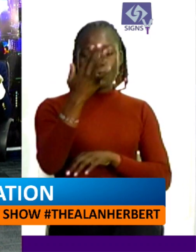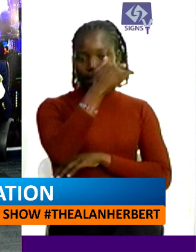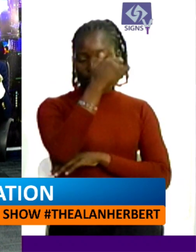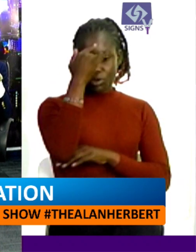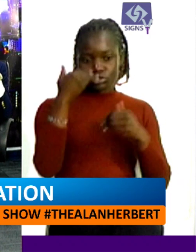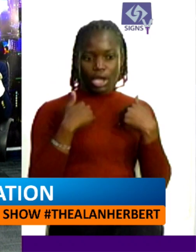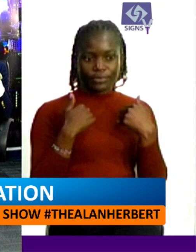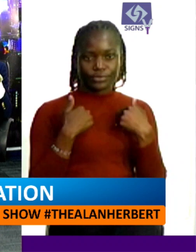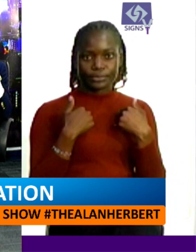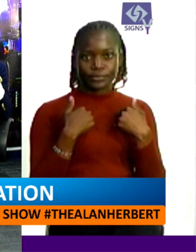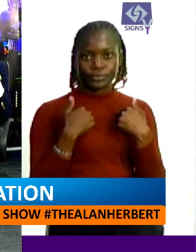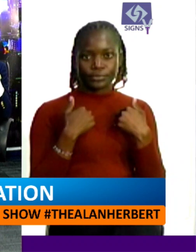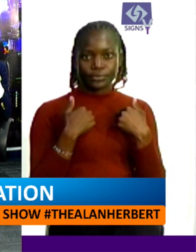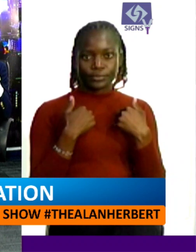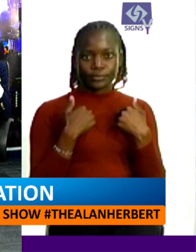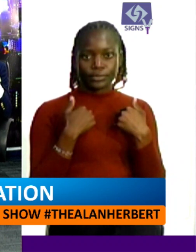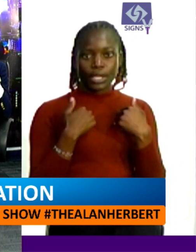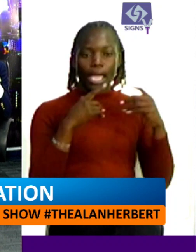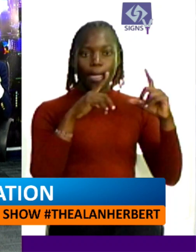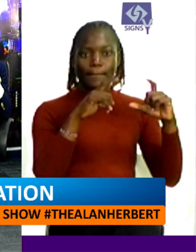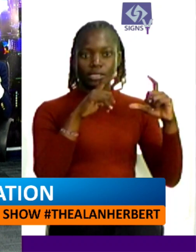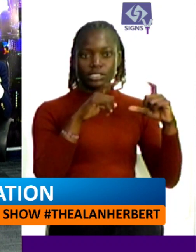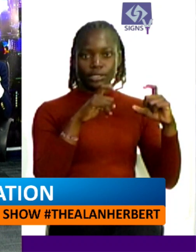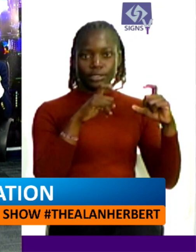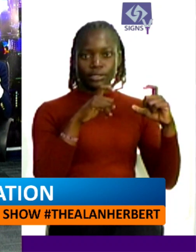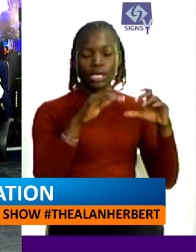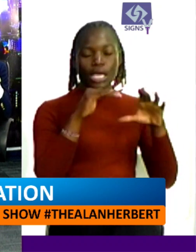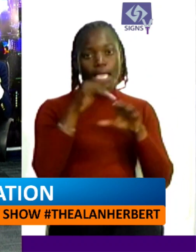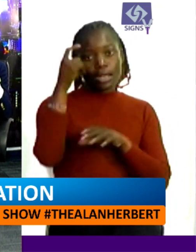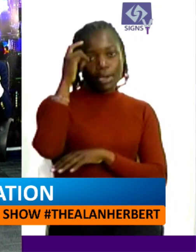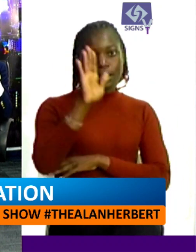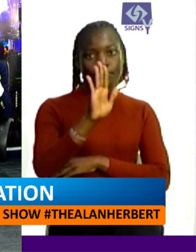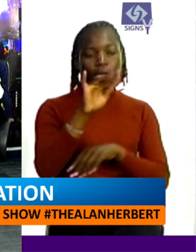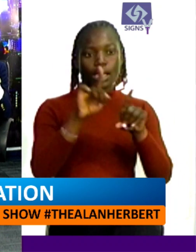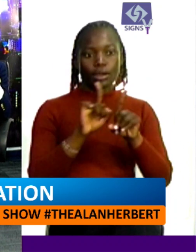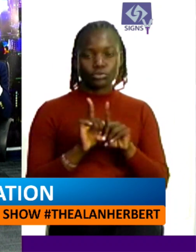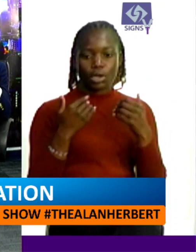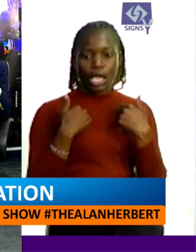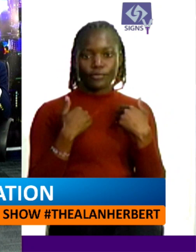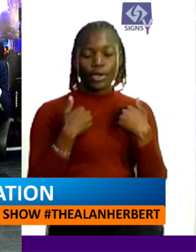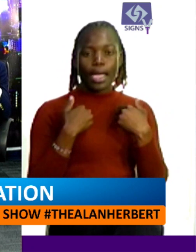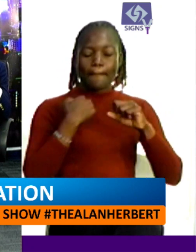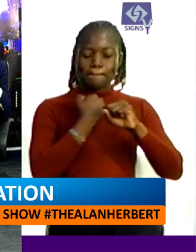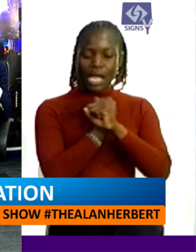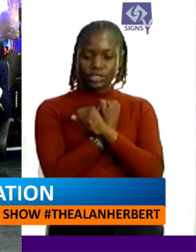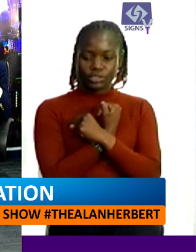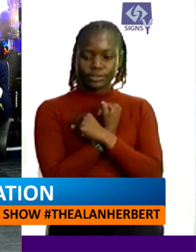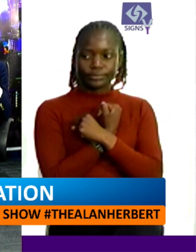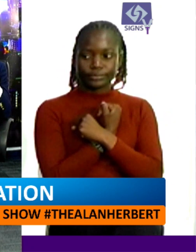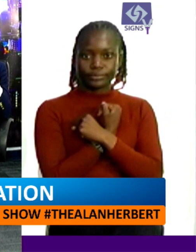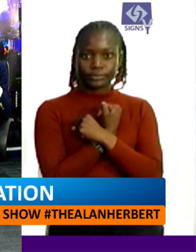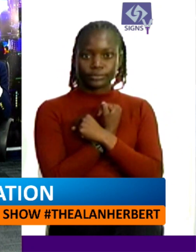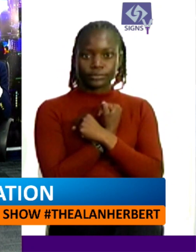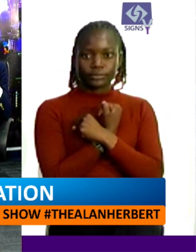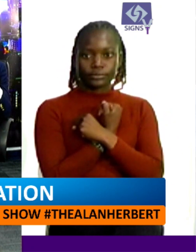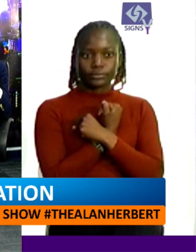have a picture in your mind, and you also have passion